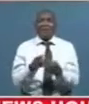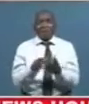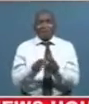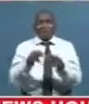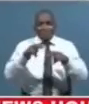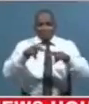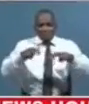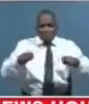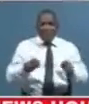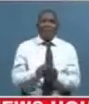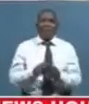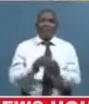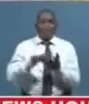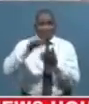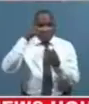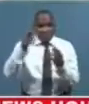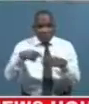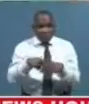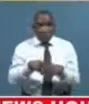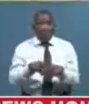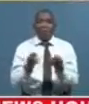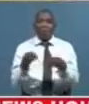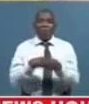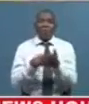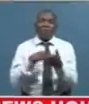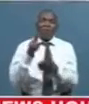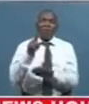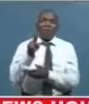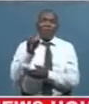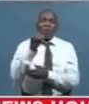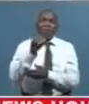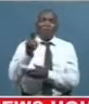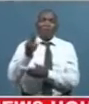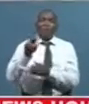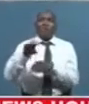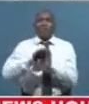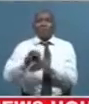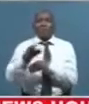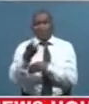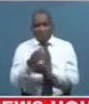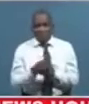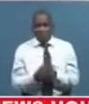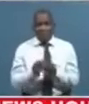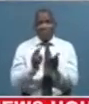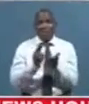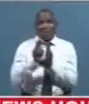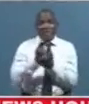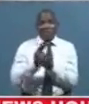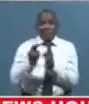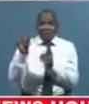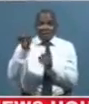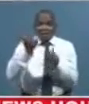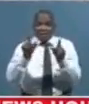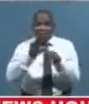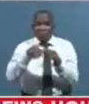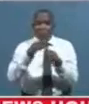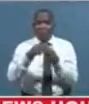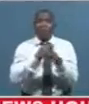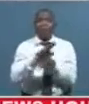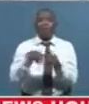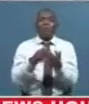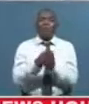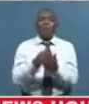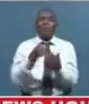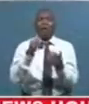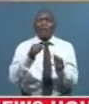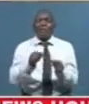rooms, research support office, and 102 computer workstation. University libraries all over the world are mandated